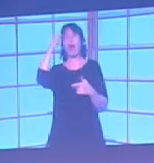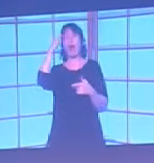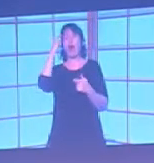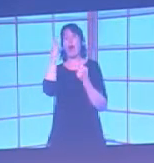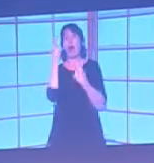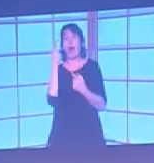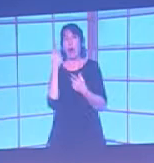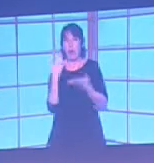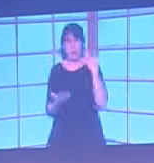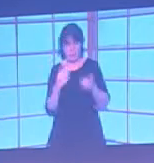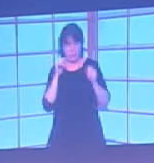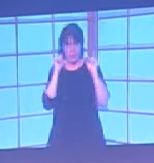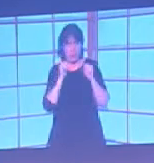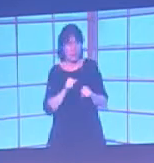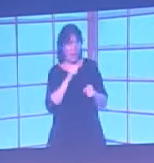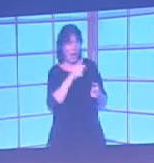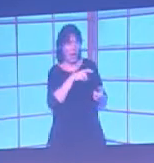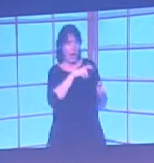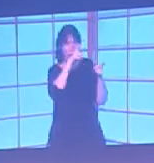beginning of changing that for a lot of people. very much. you very much.